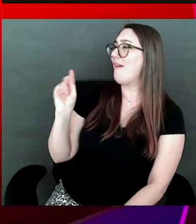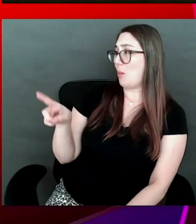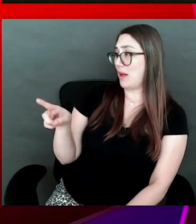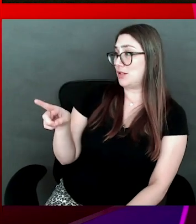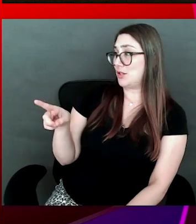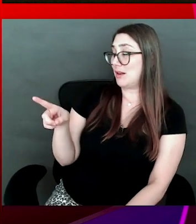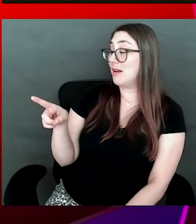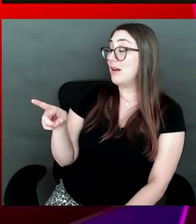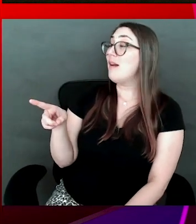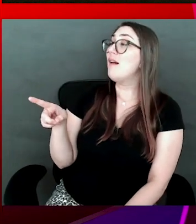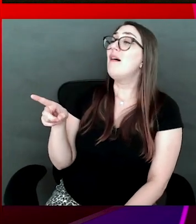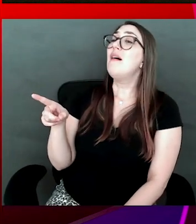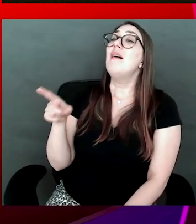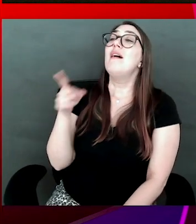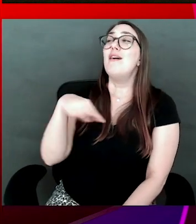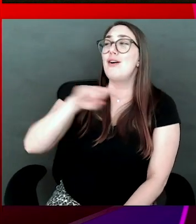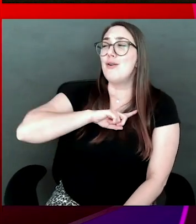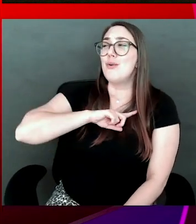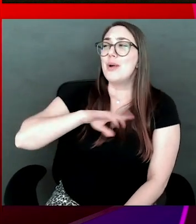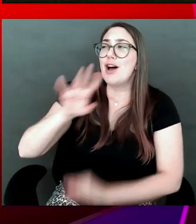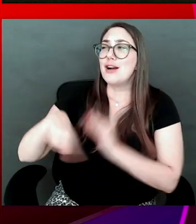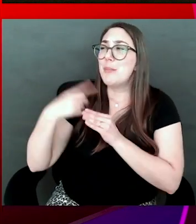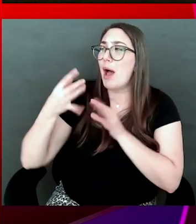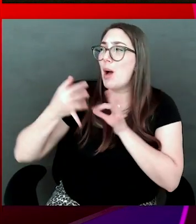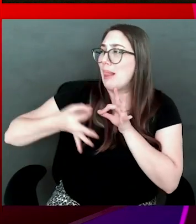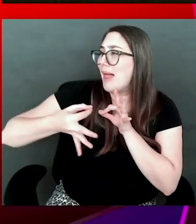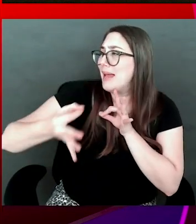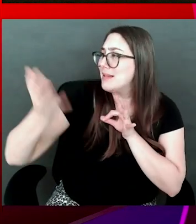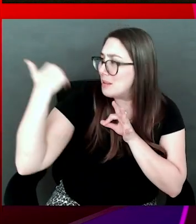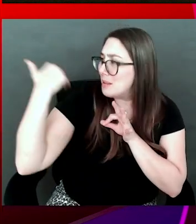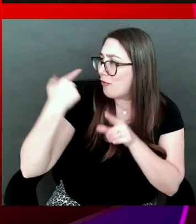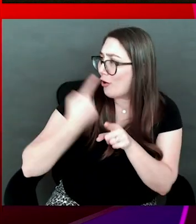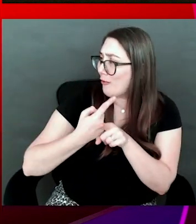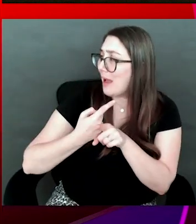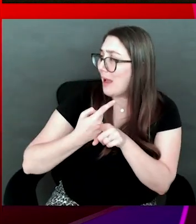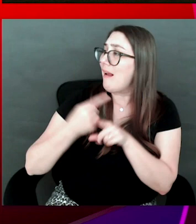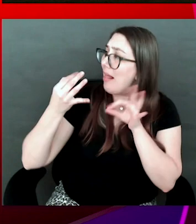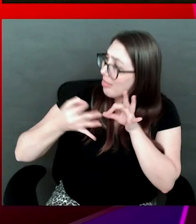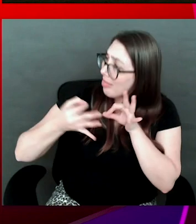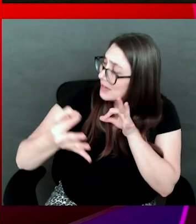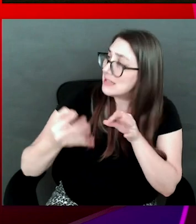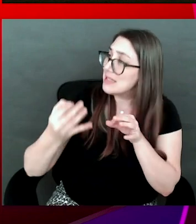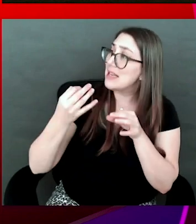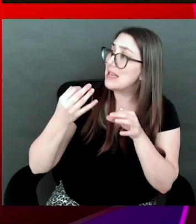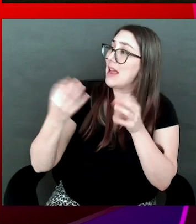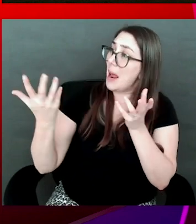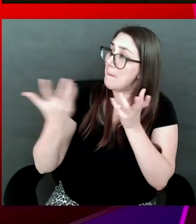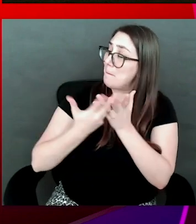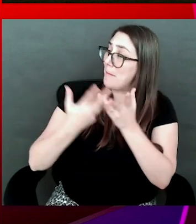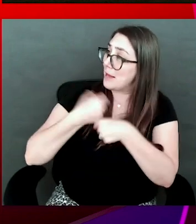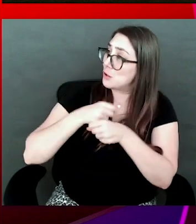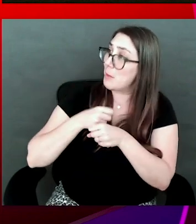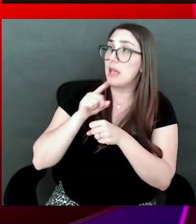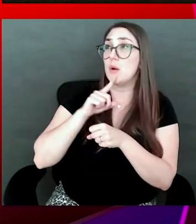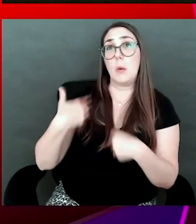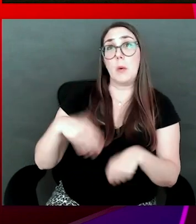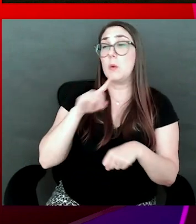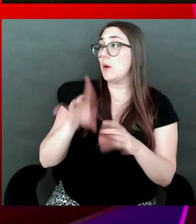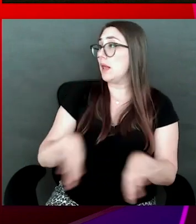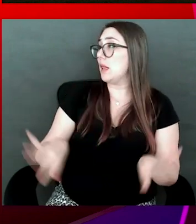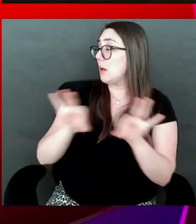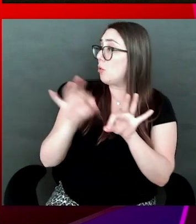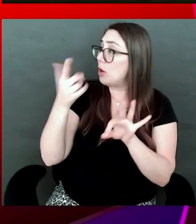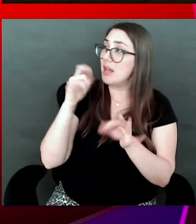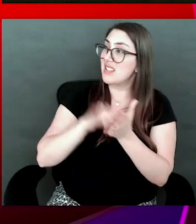is part of GameLift, we talked about latency earlier, right? And latency in matchmaking is obviously incredibly important because it's not going to be